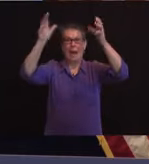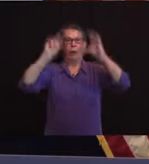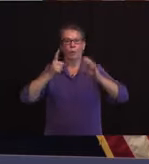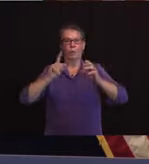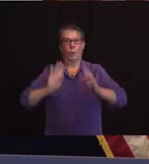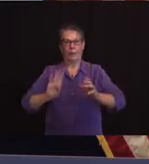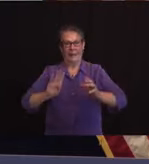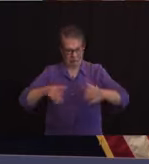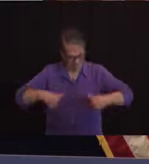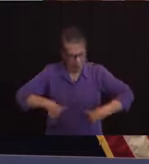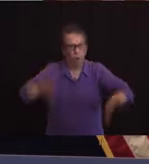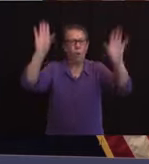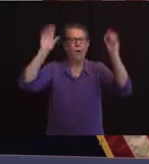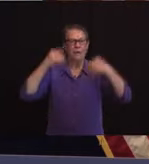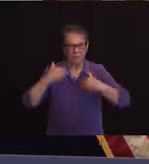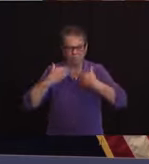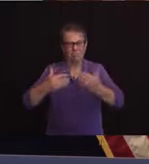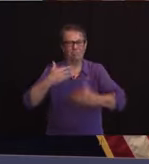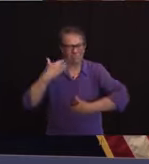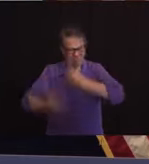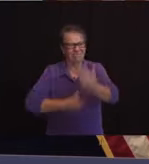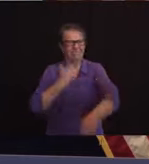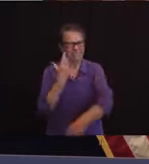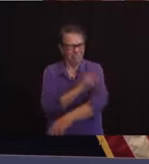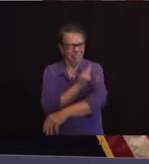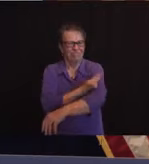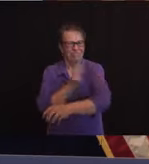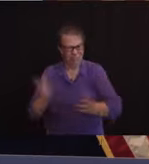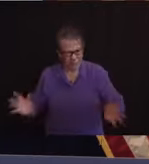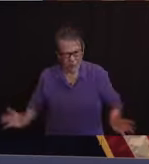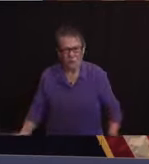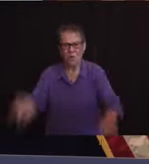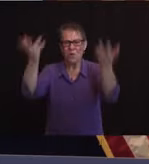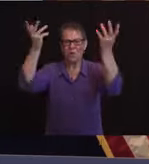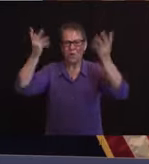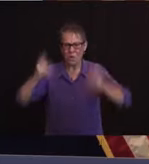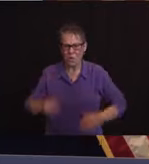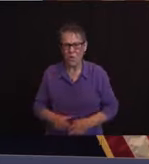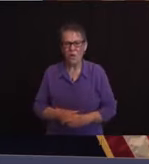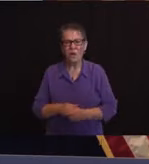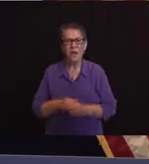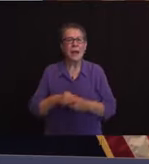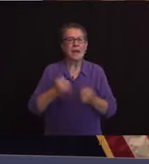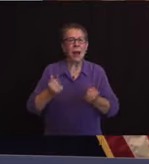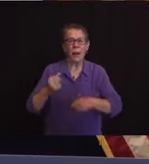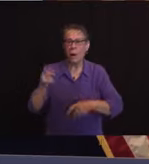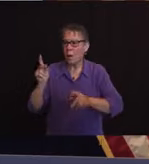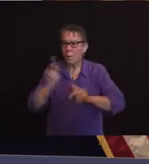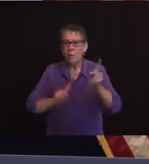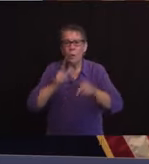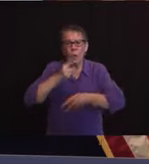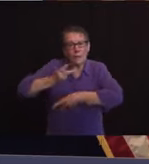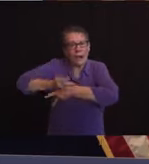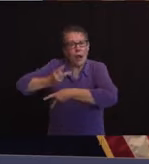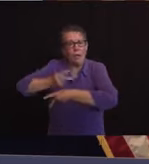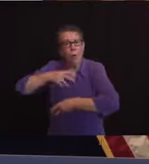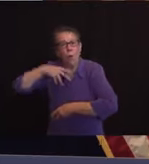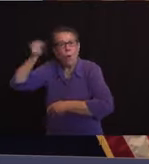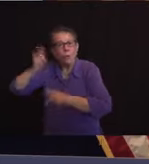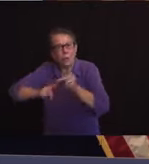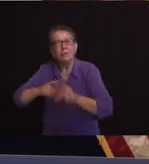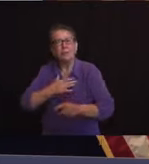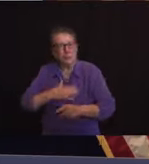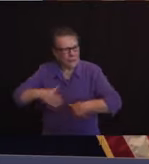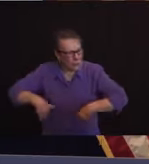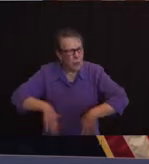For example, those that are taking care of elder individuals in the home and their support, warehousing and